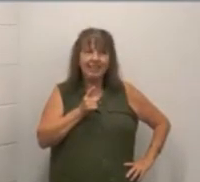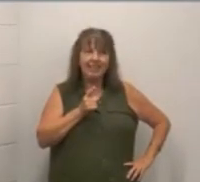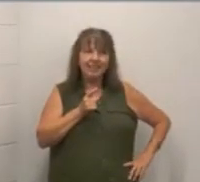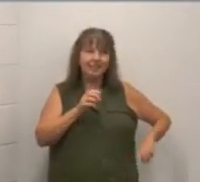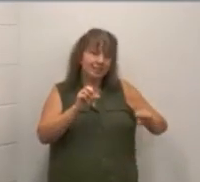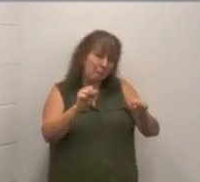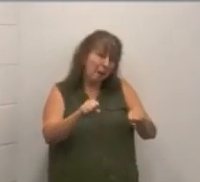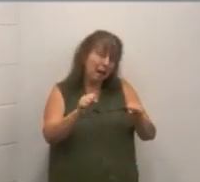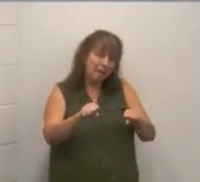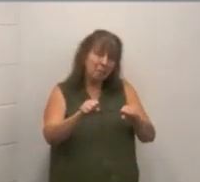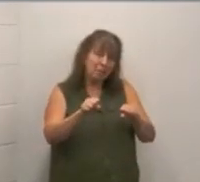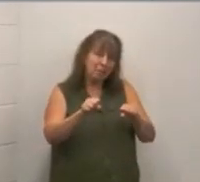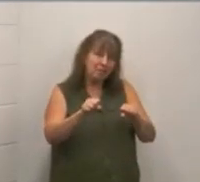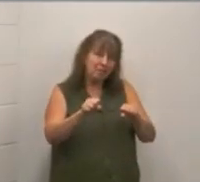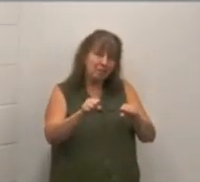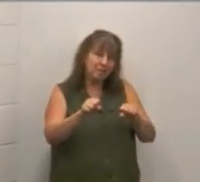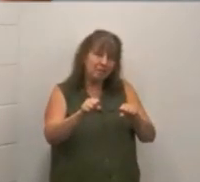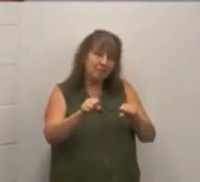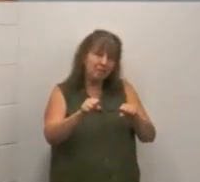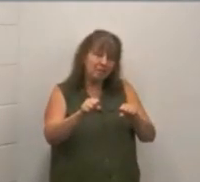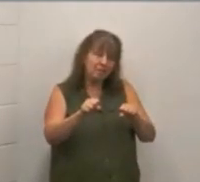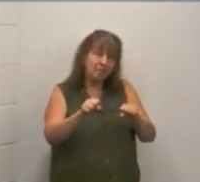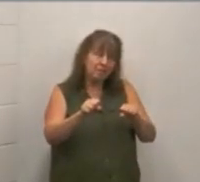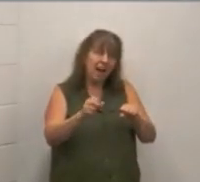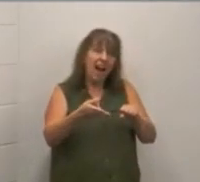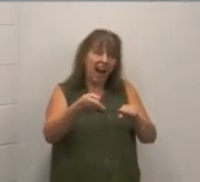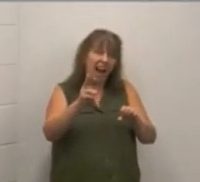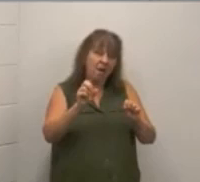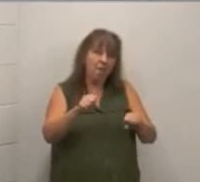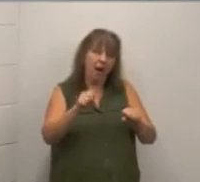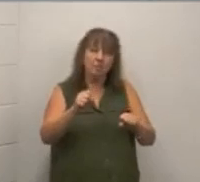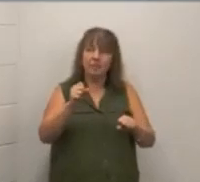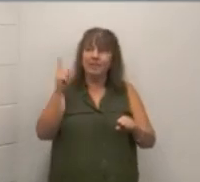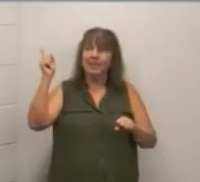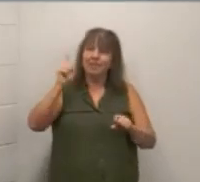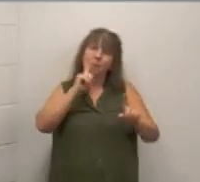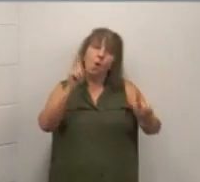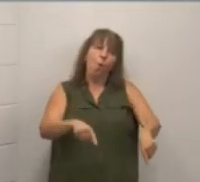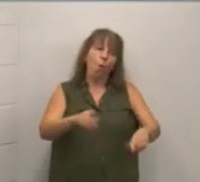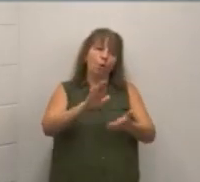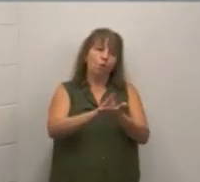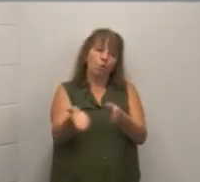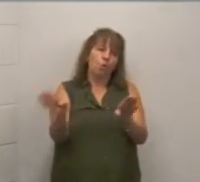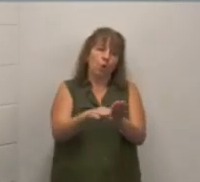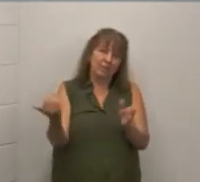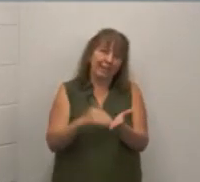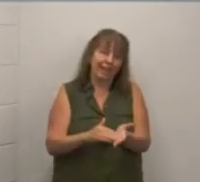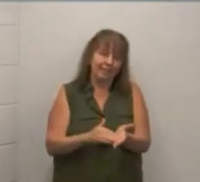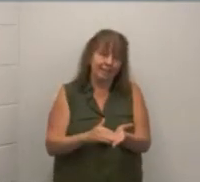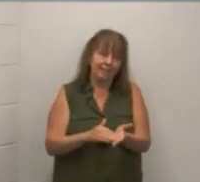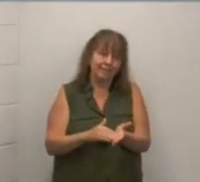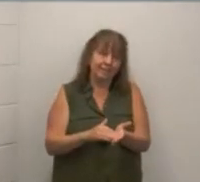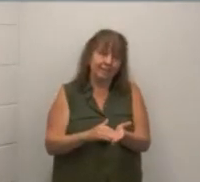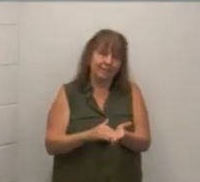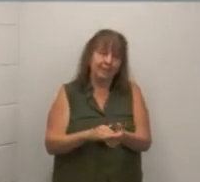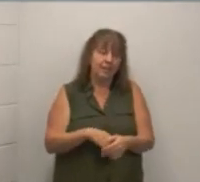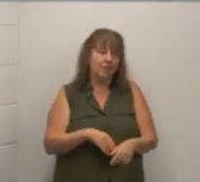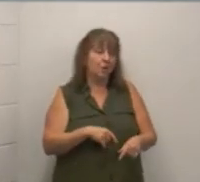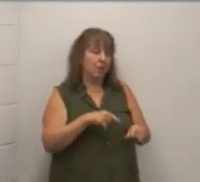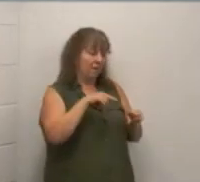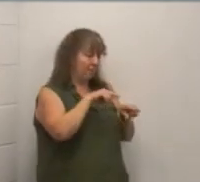close at some point during the year, that schools may close. It's possible. And with the hybrid model, it allows